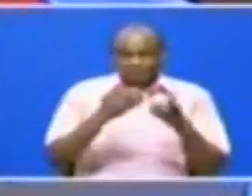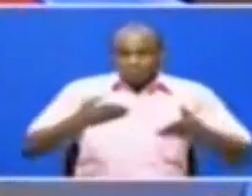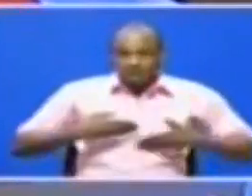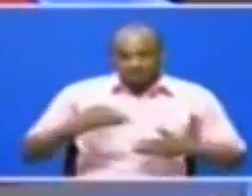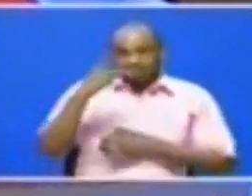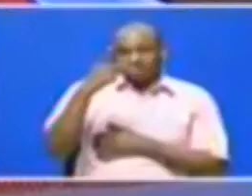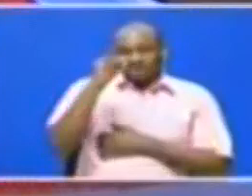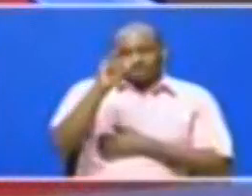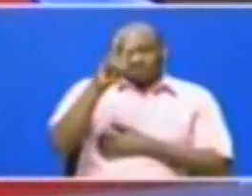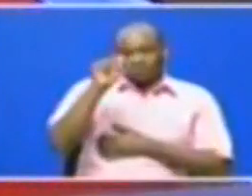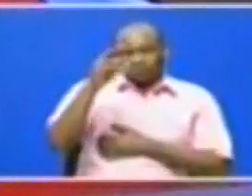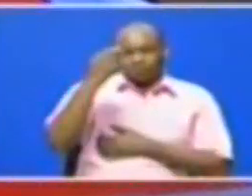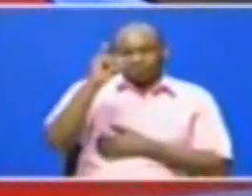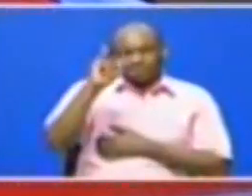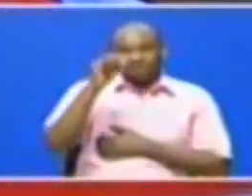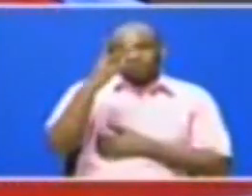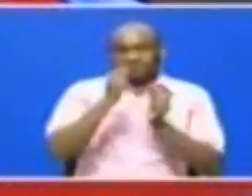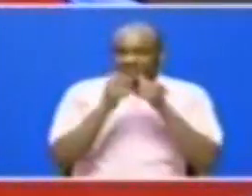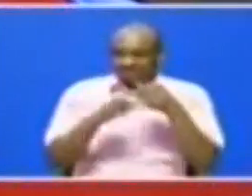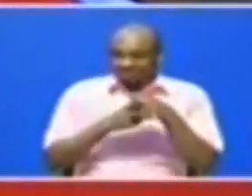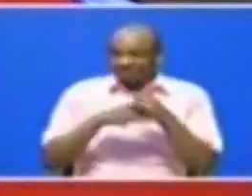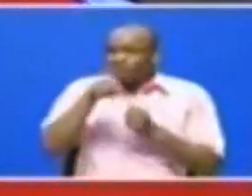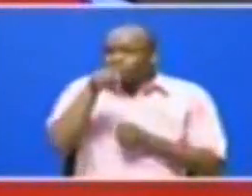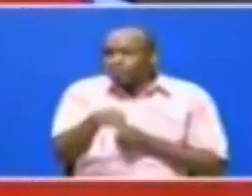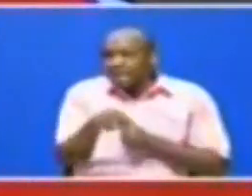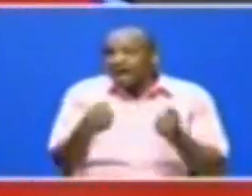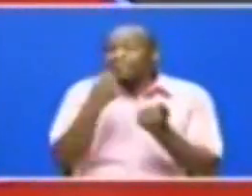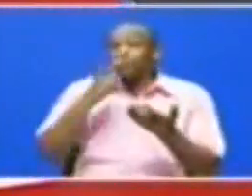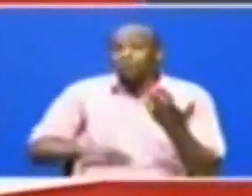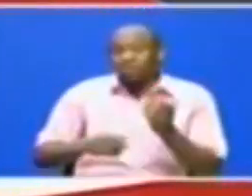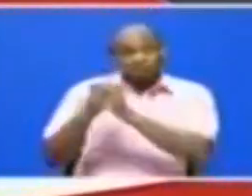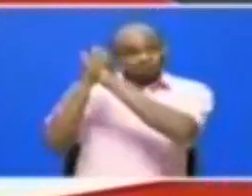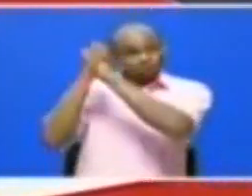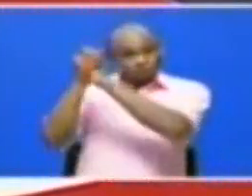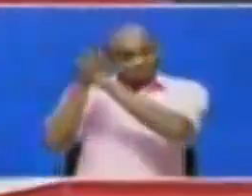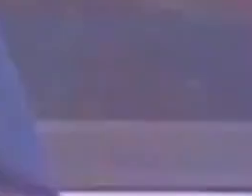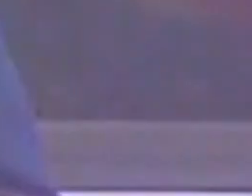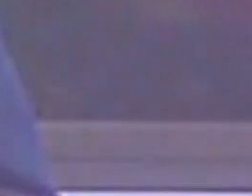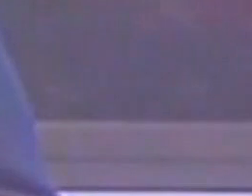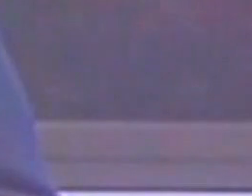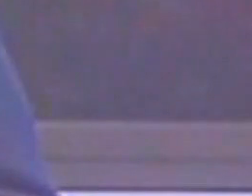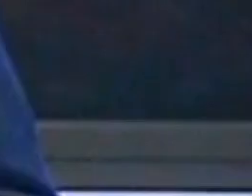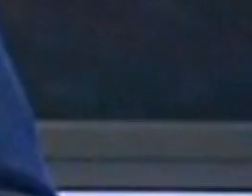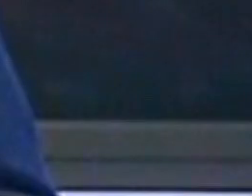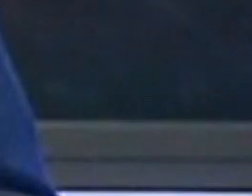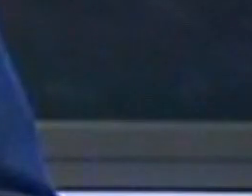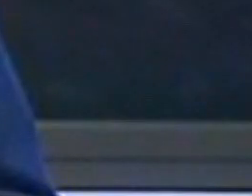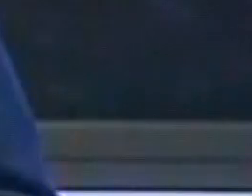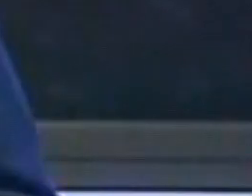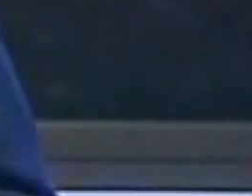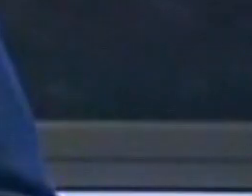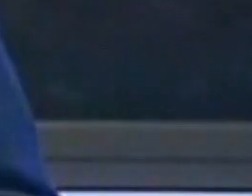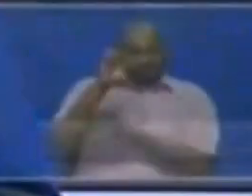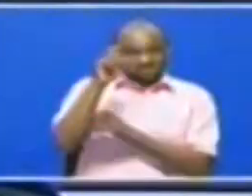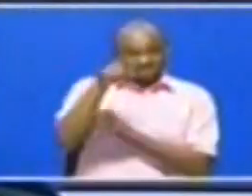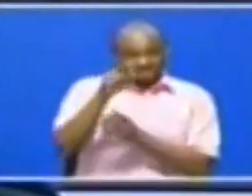Kivumbi 2017 on a day when Jubilee and NASA locked horns over the current IEBC